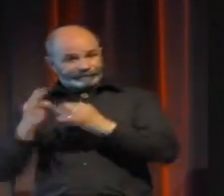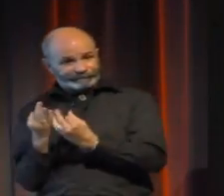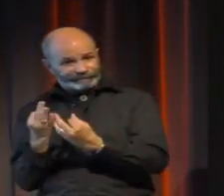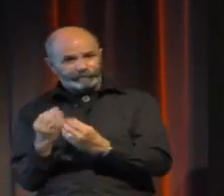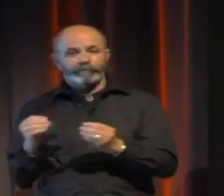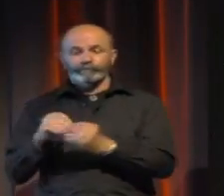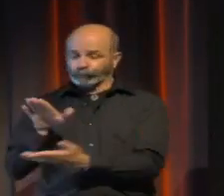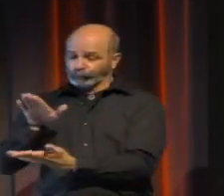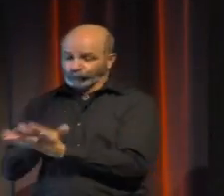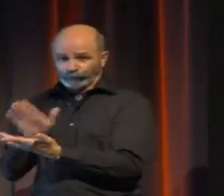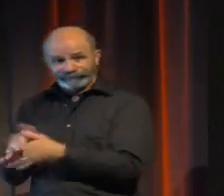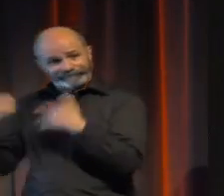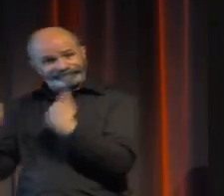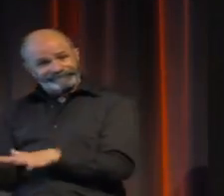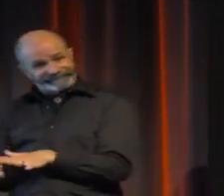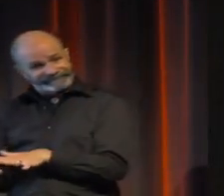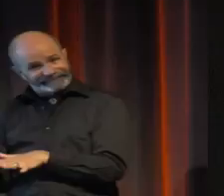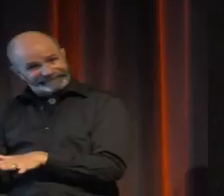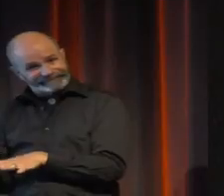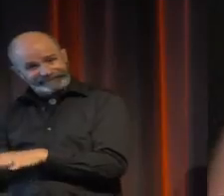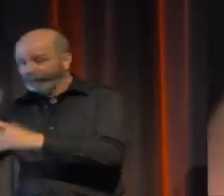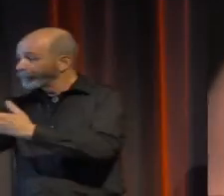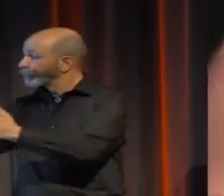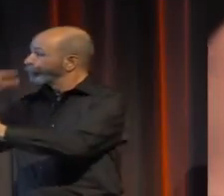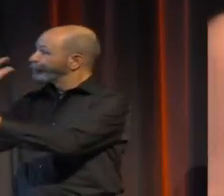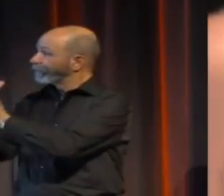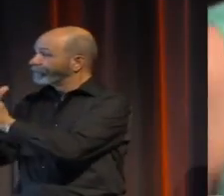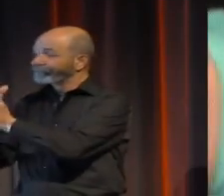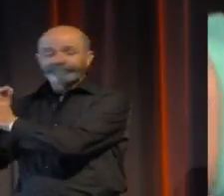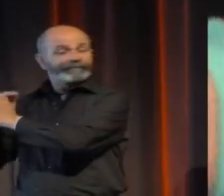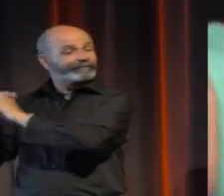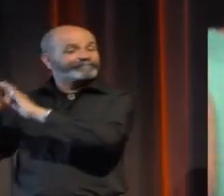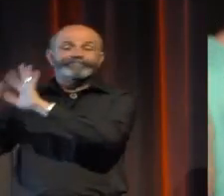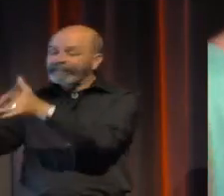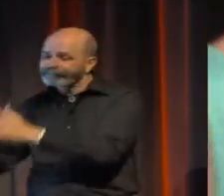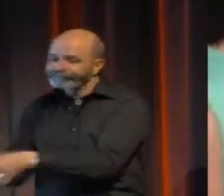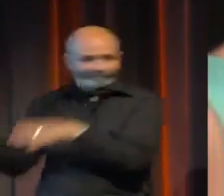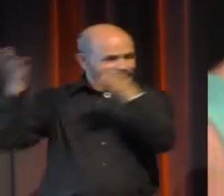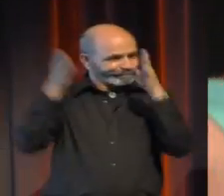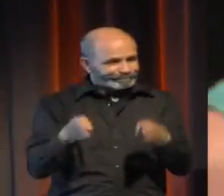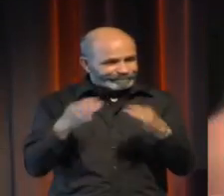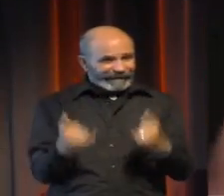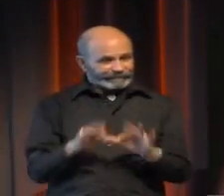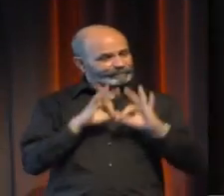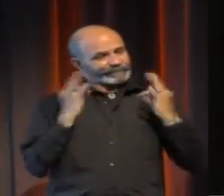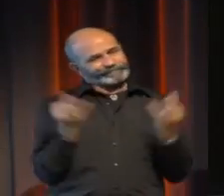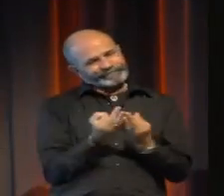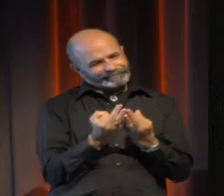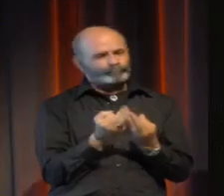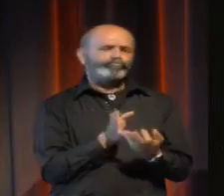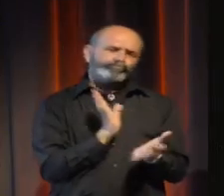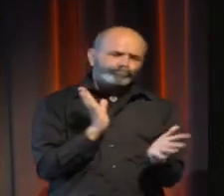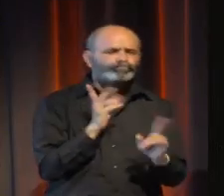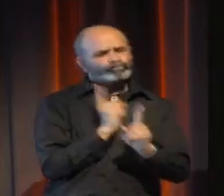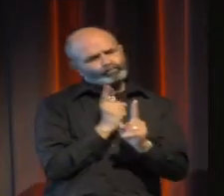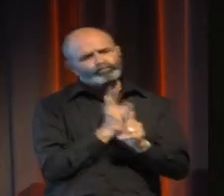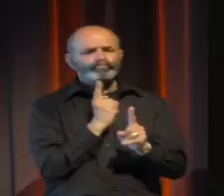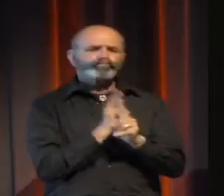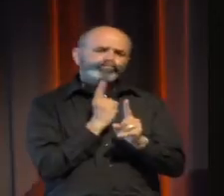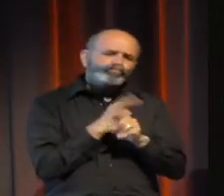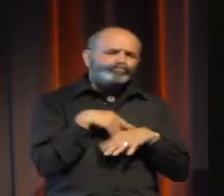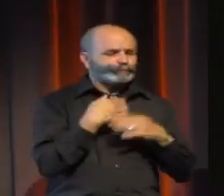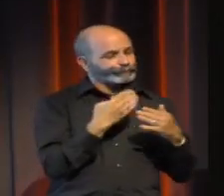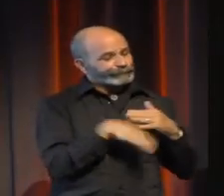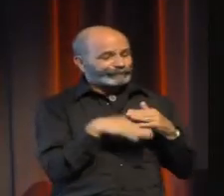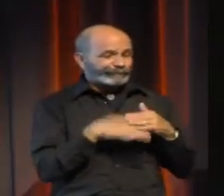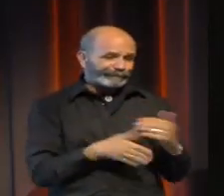It was assumed that you would graduate school, you would grow up, and you would start a family. You would have your kids, you would have your pet dog, and